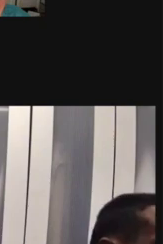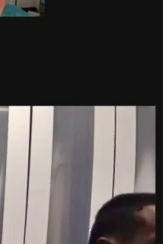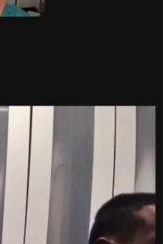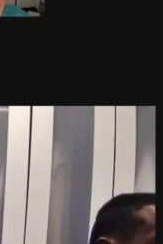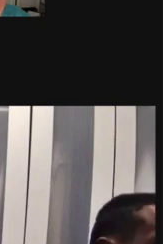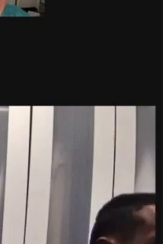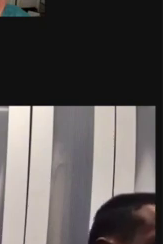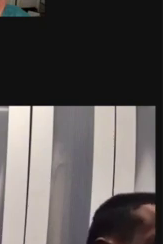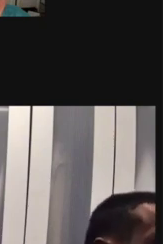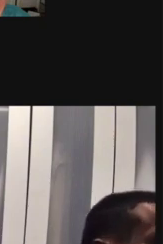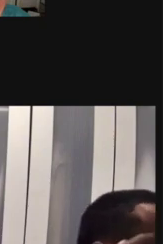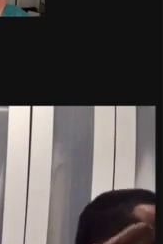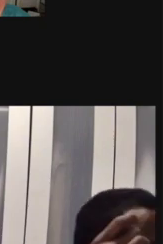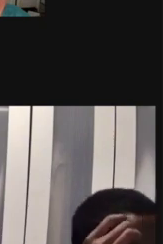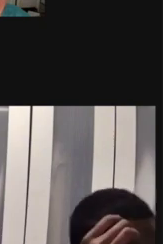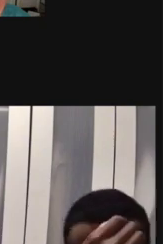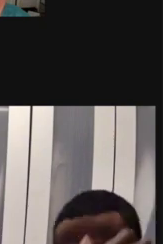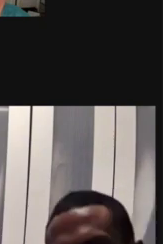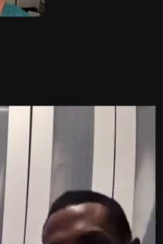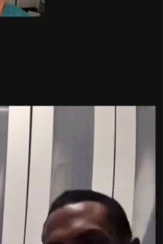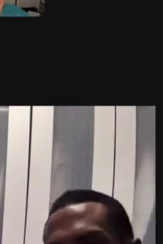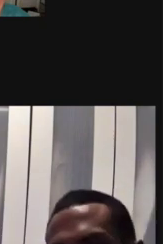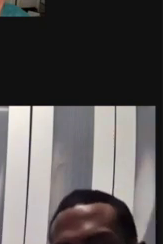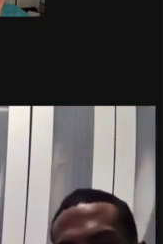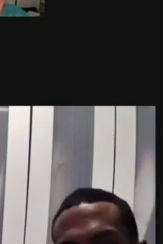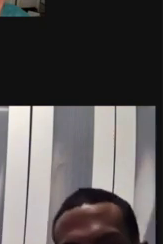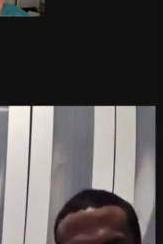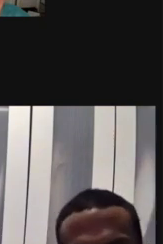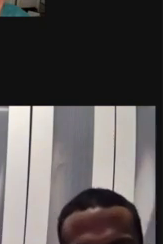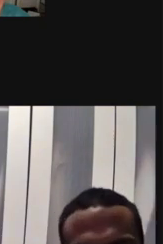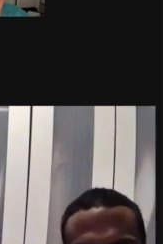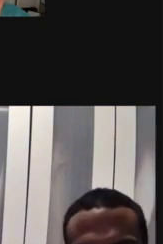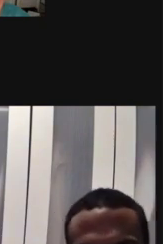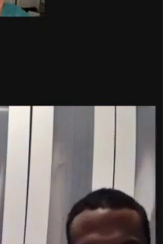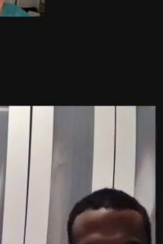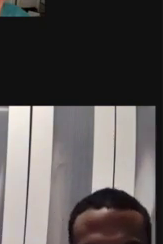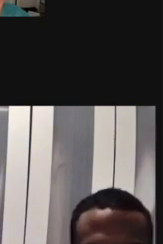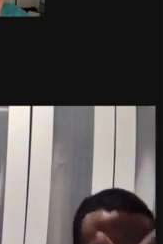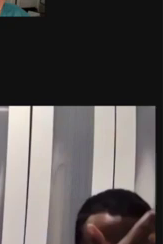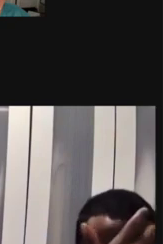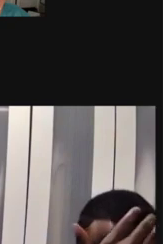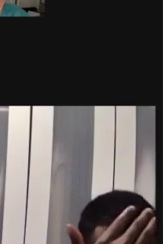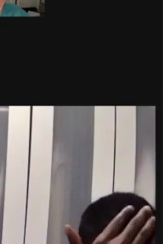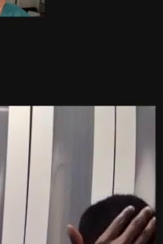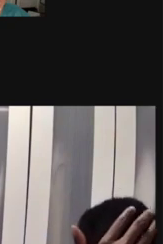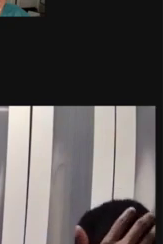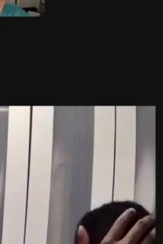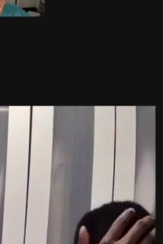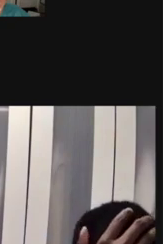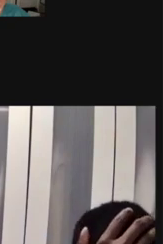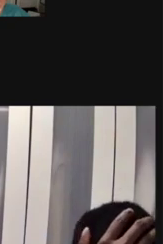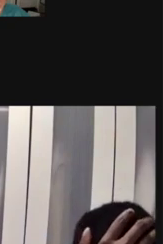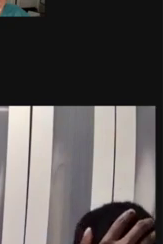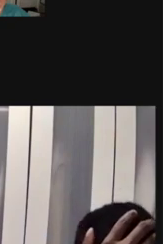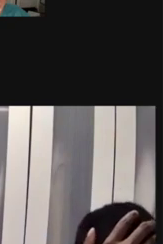ticket for a day, and it takes you around to all these different places. But you can stay as long as you want, and another bus will come around, and then you can get on